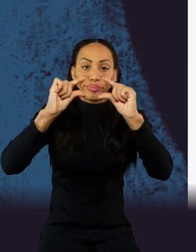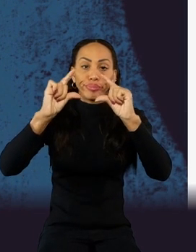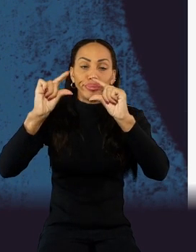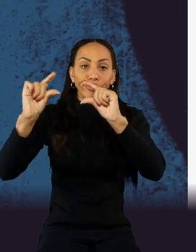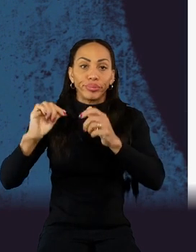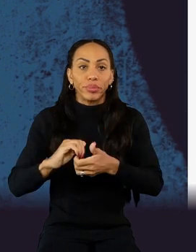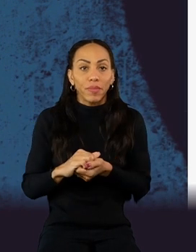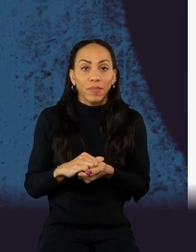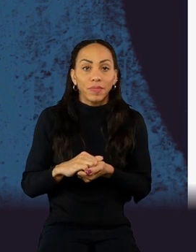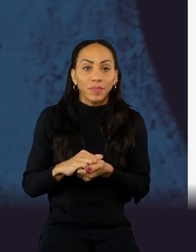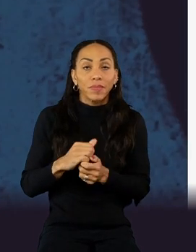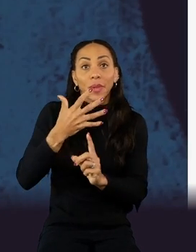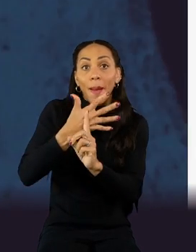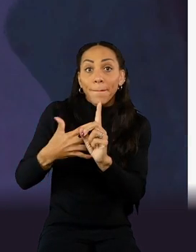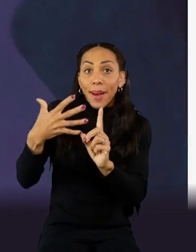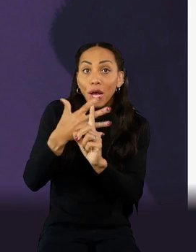typeface,